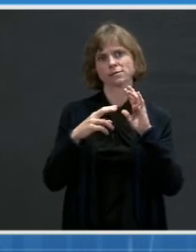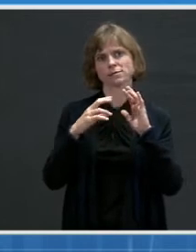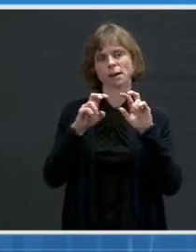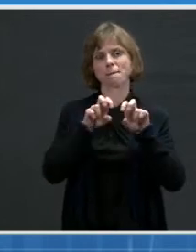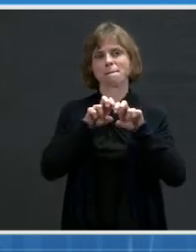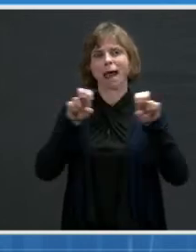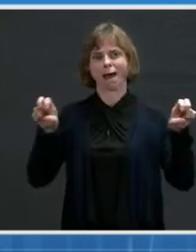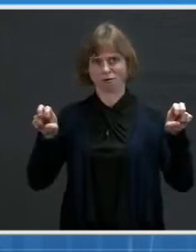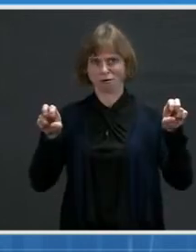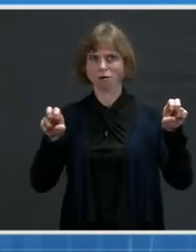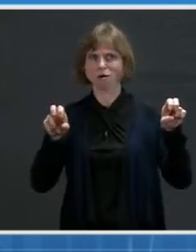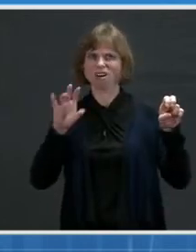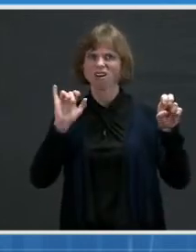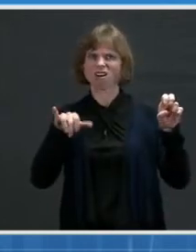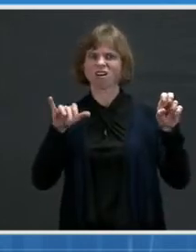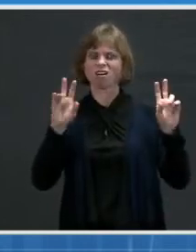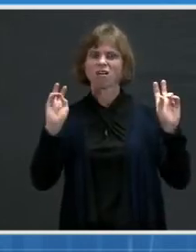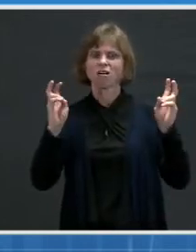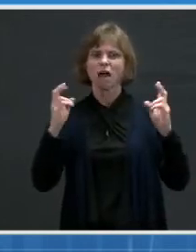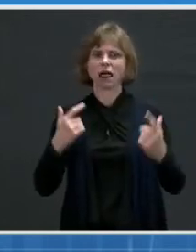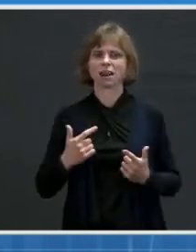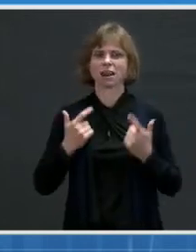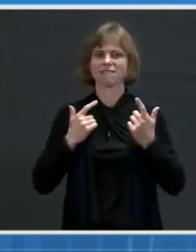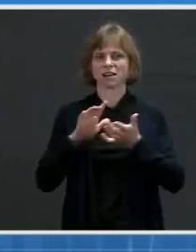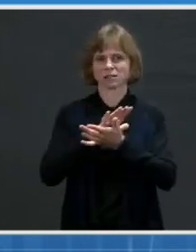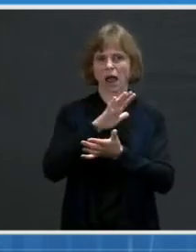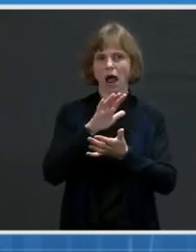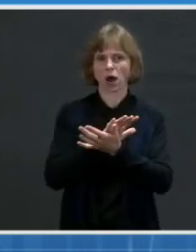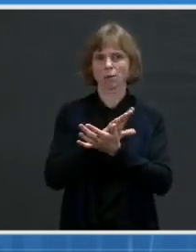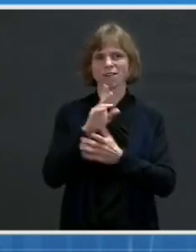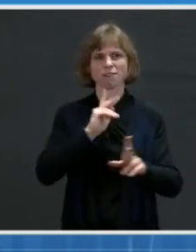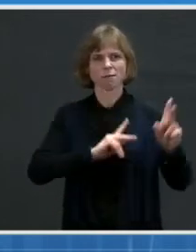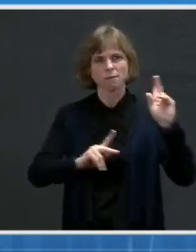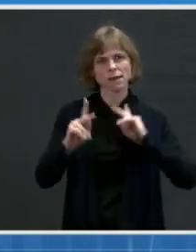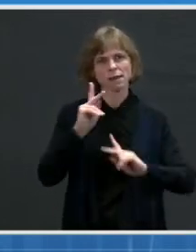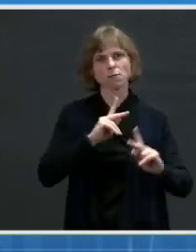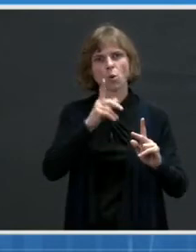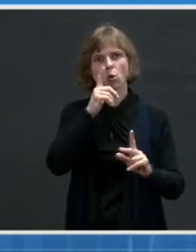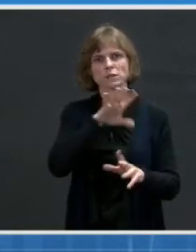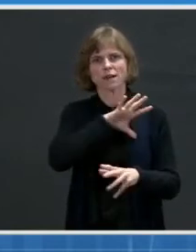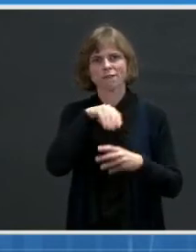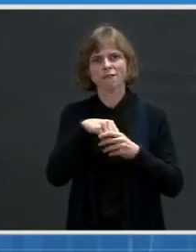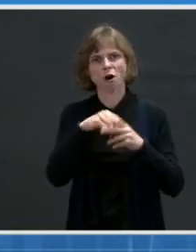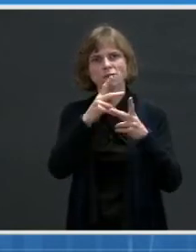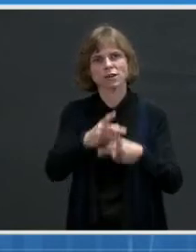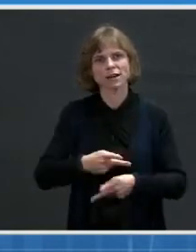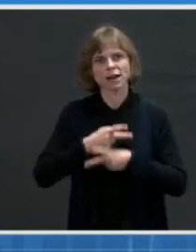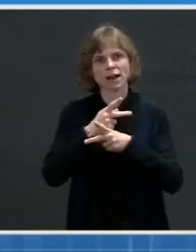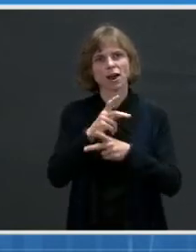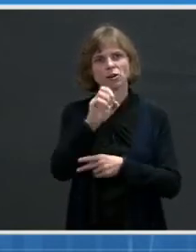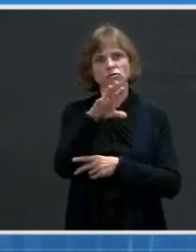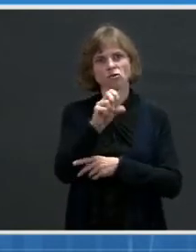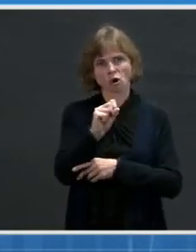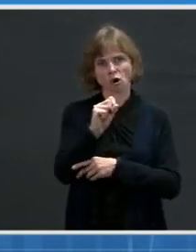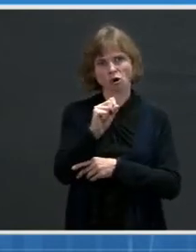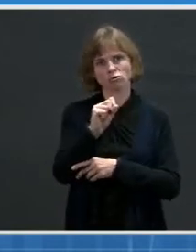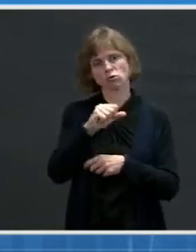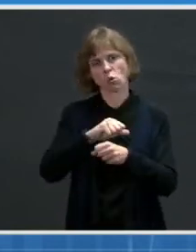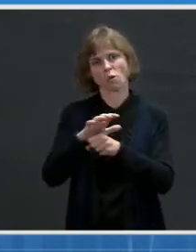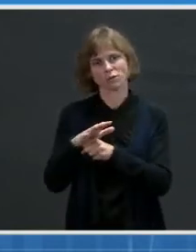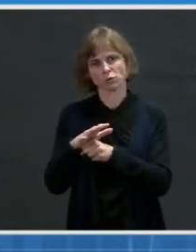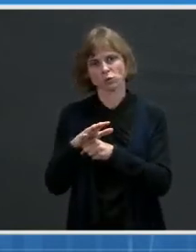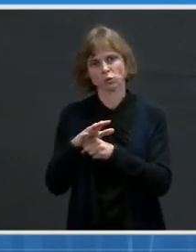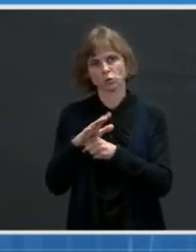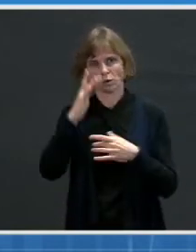clinicians and people involved in the care of SARS-CoV-2 infected individuals